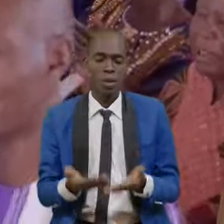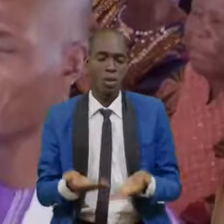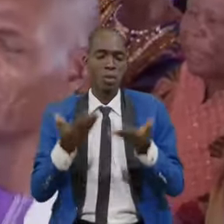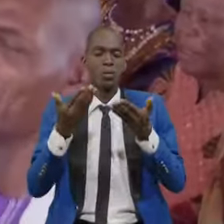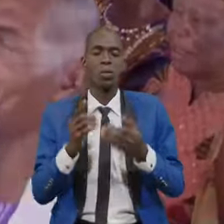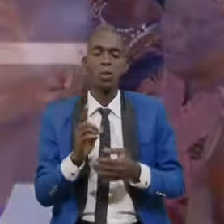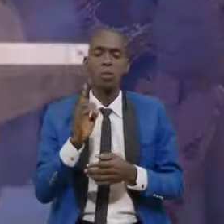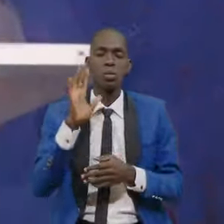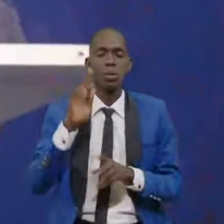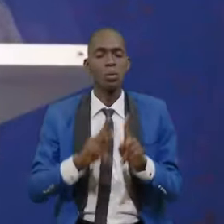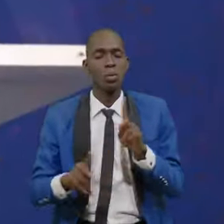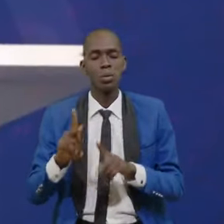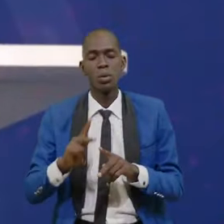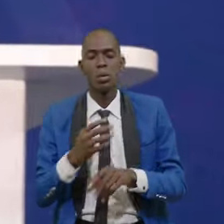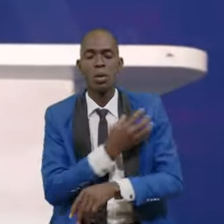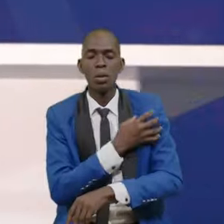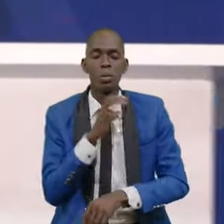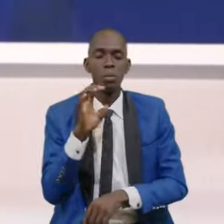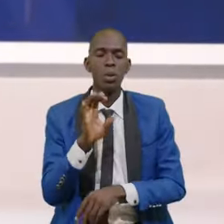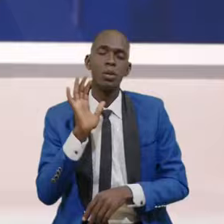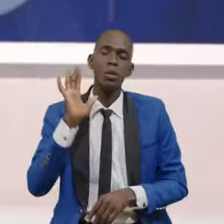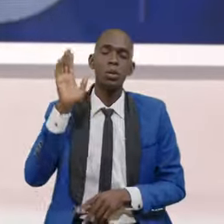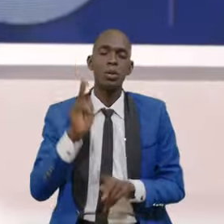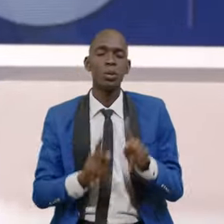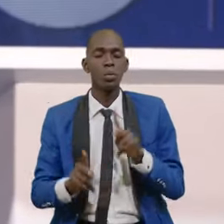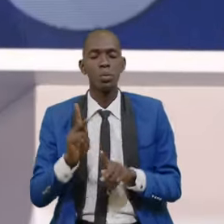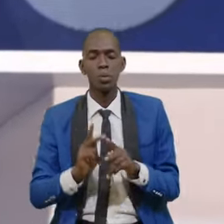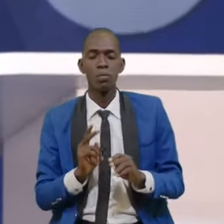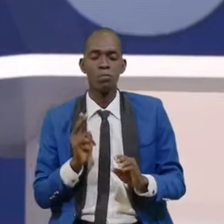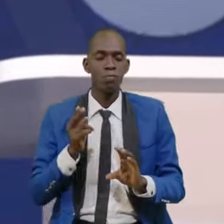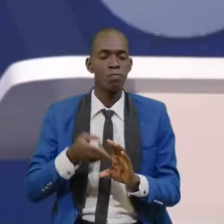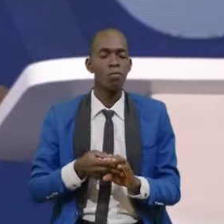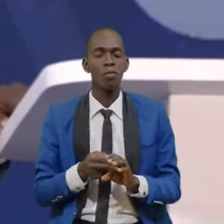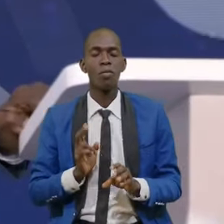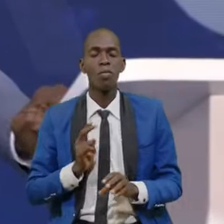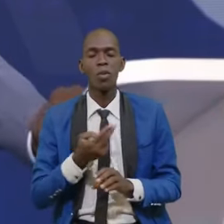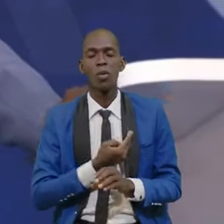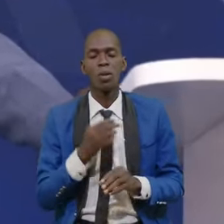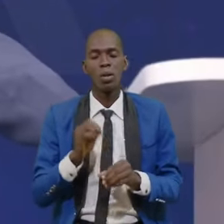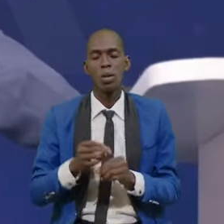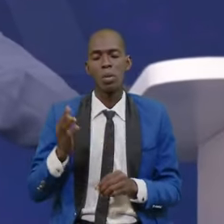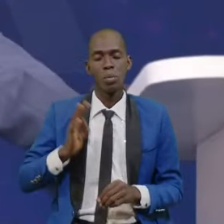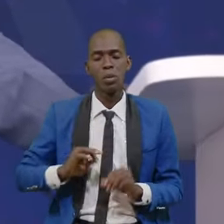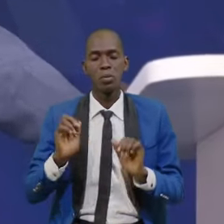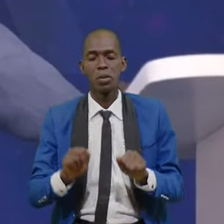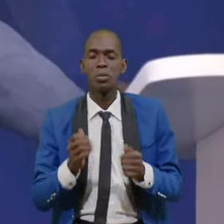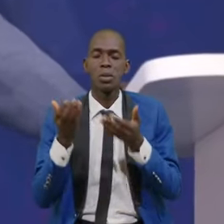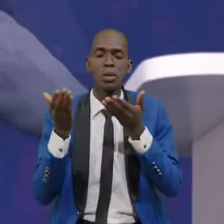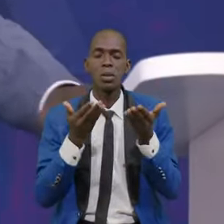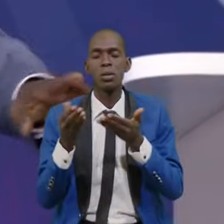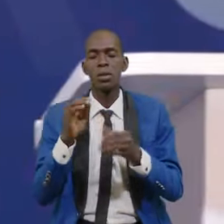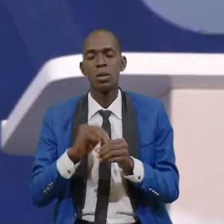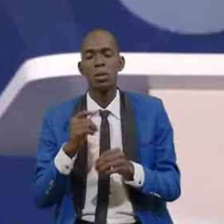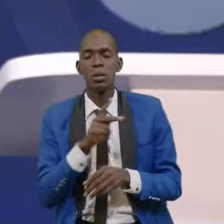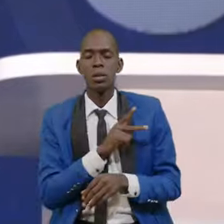people. Empower your people. Engage us, Lord, in profitable service in the kingdom